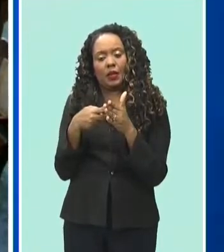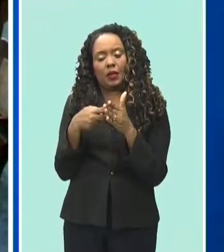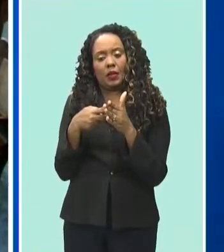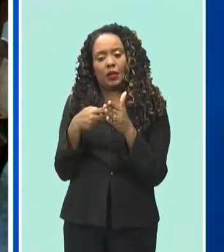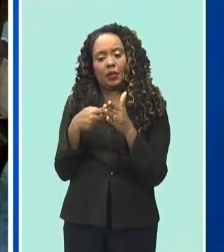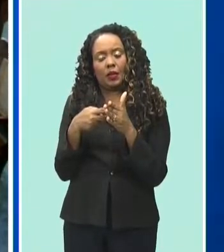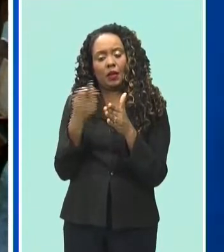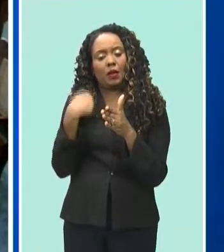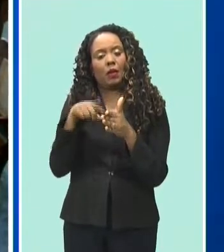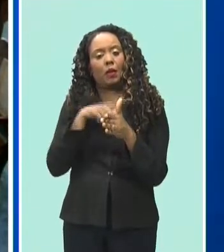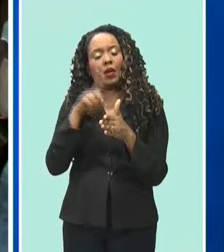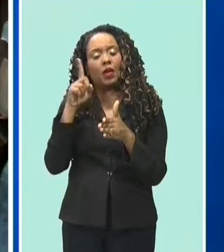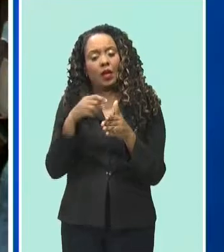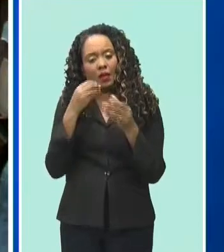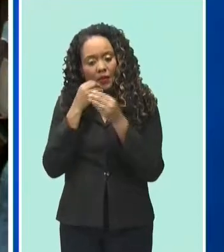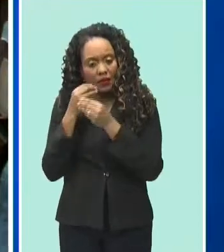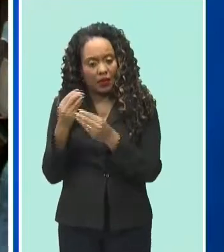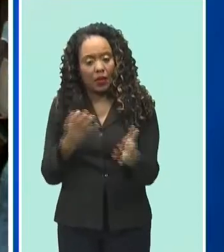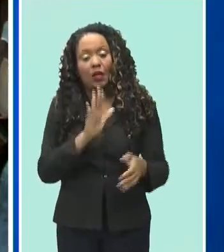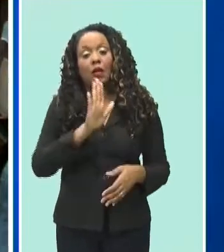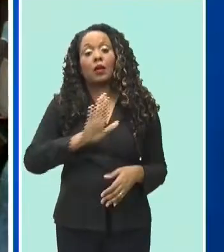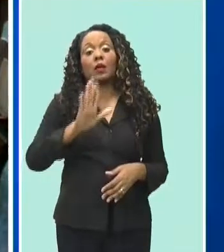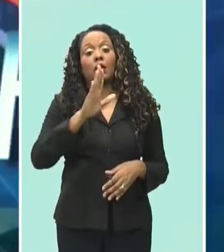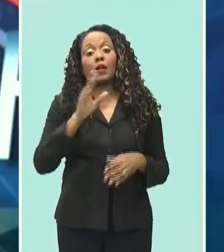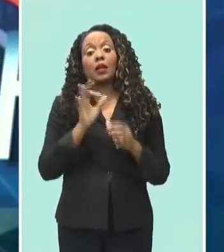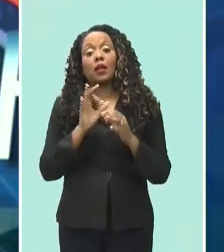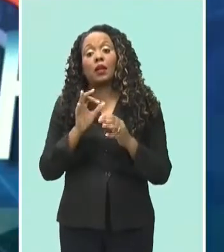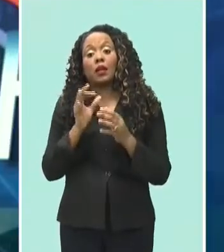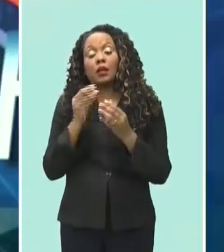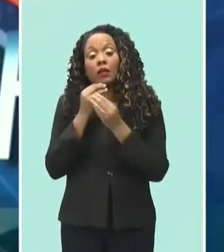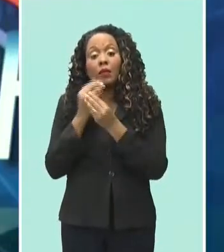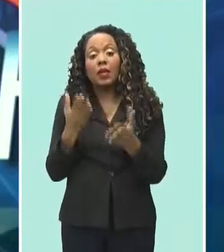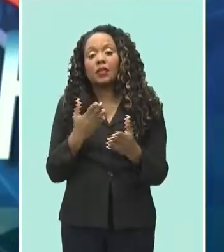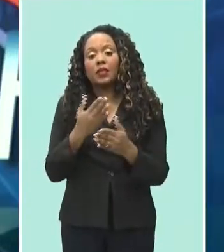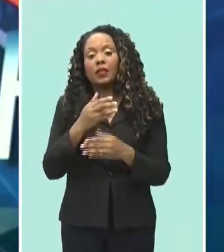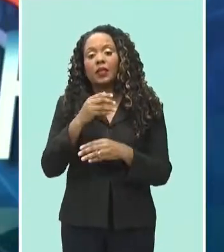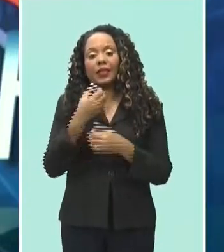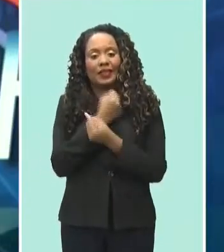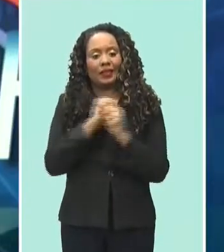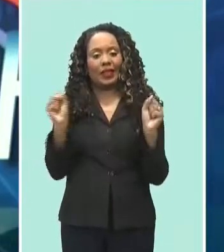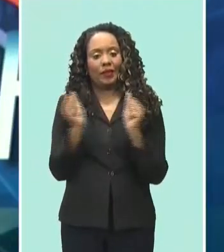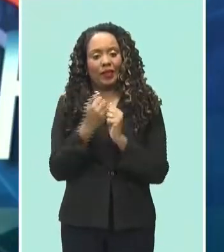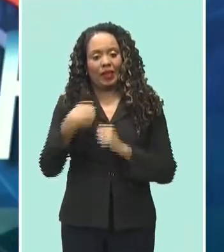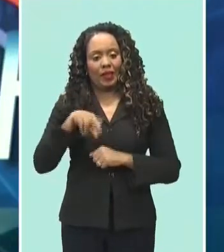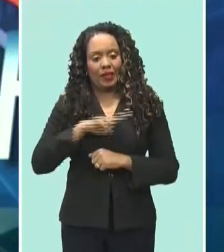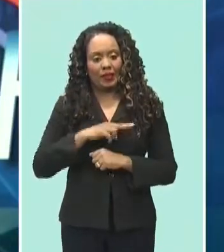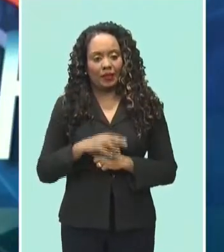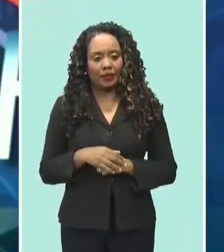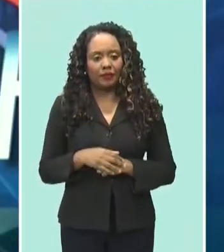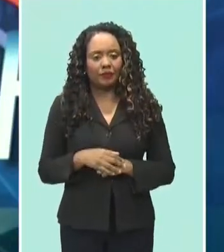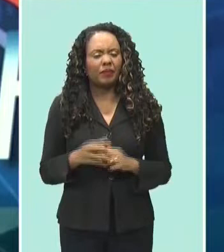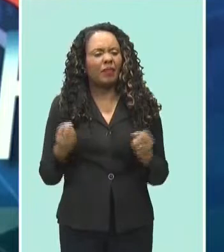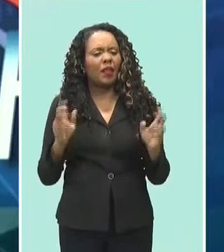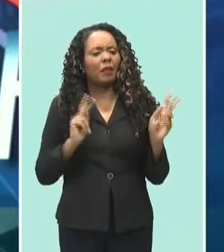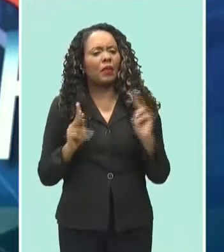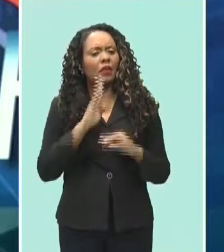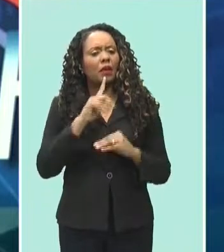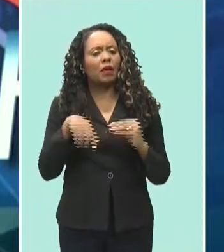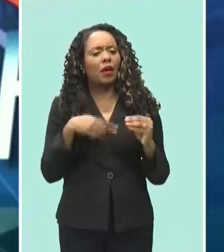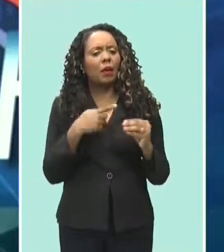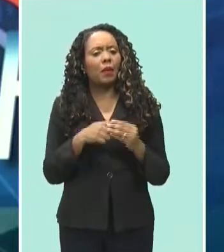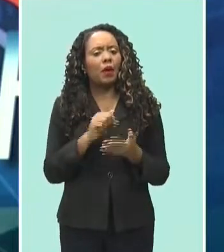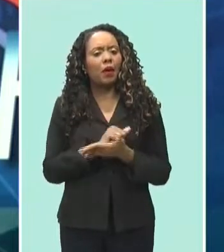to the average Barbadian, your data is protected. And with many reports of identity theft and hacking of social